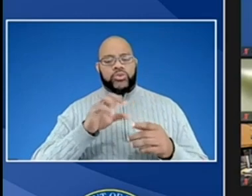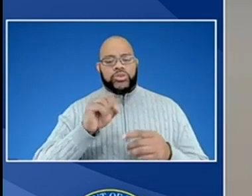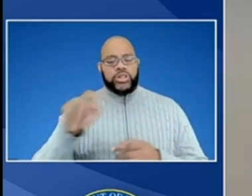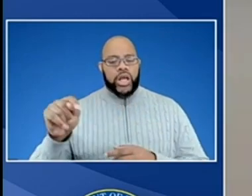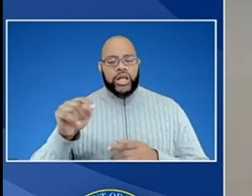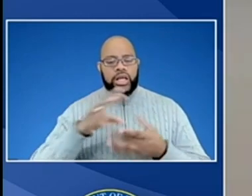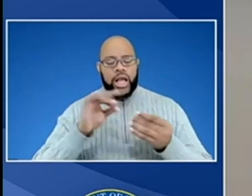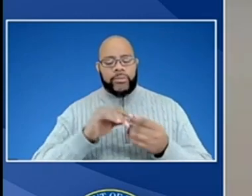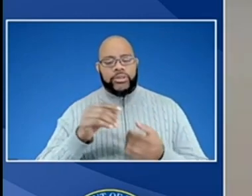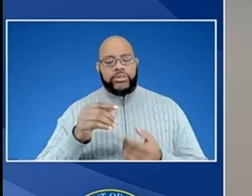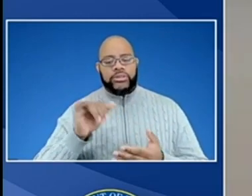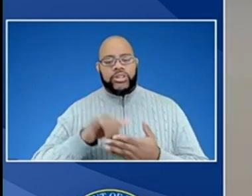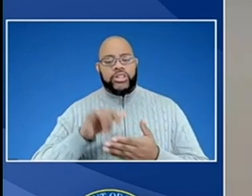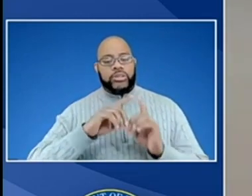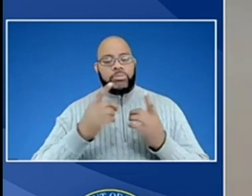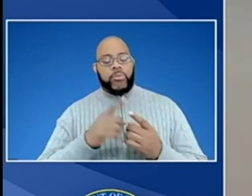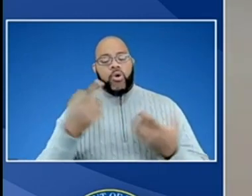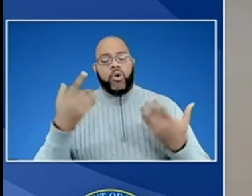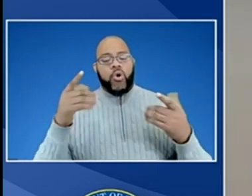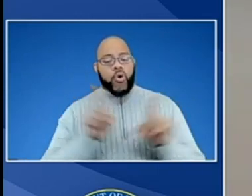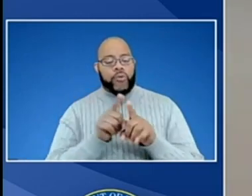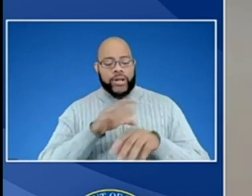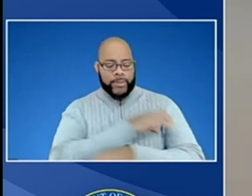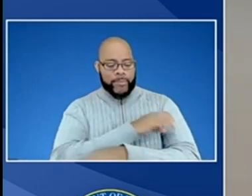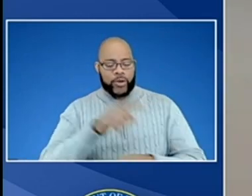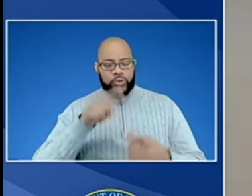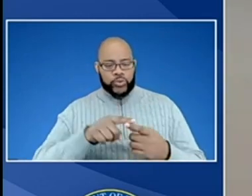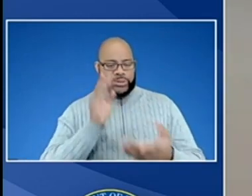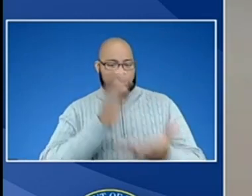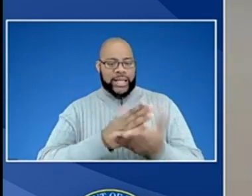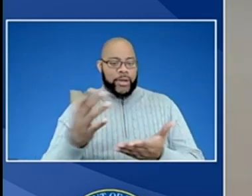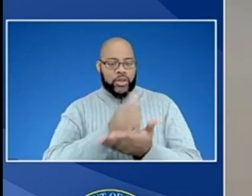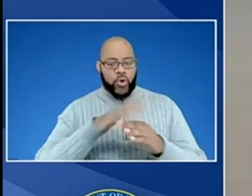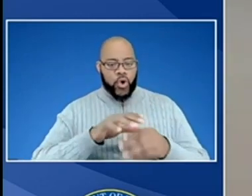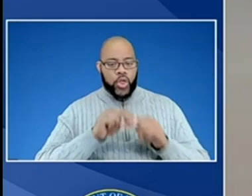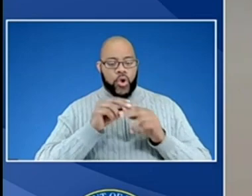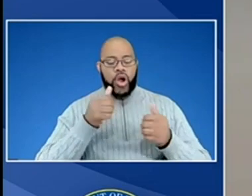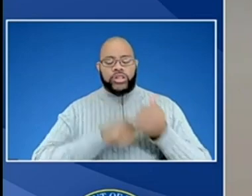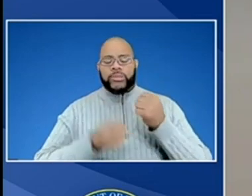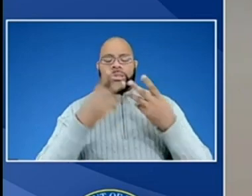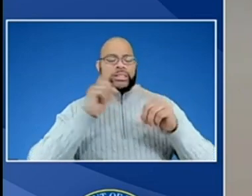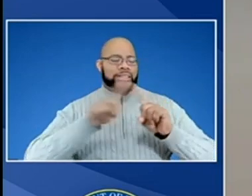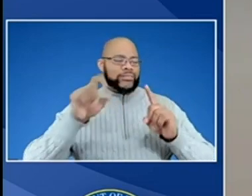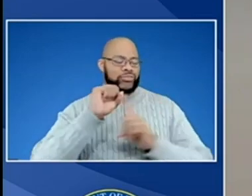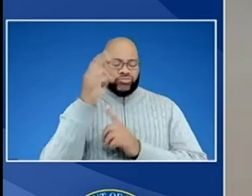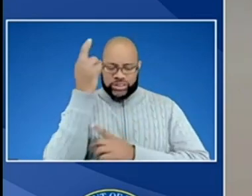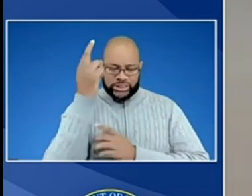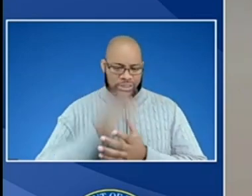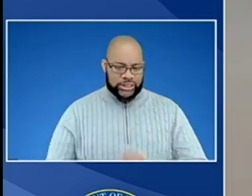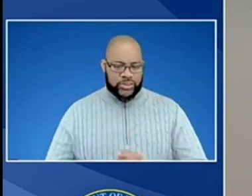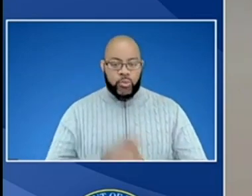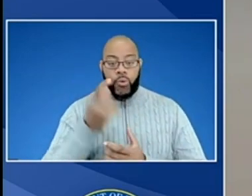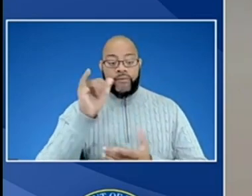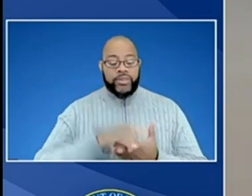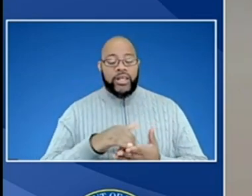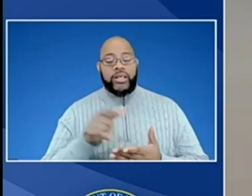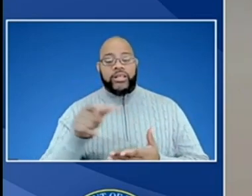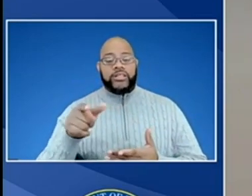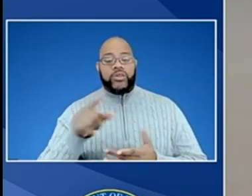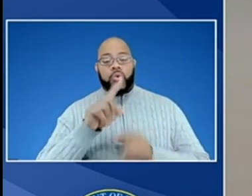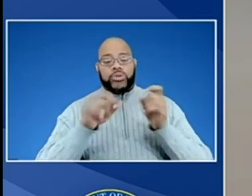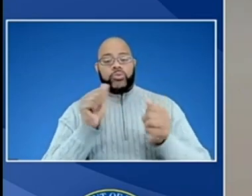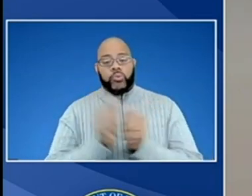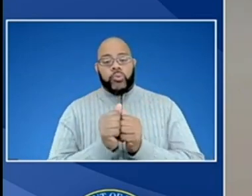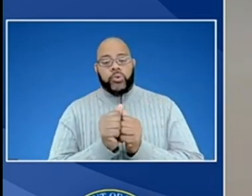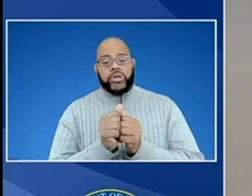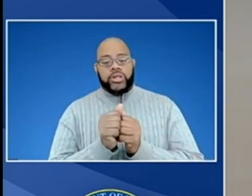to note that the department is already empowered to cease collection on loans under a number of different circumstances, one of which is where there are questions around the